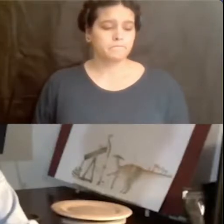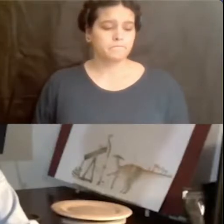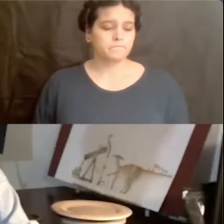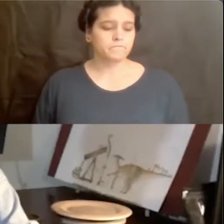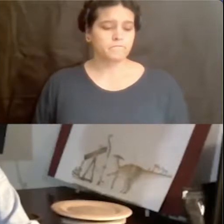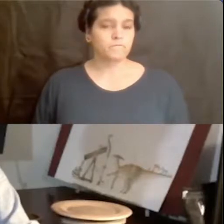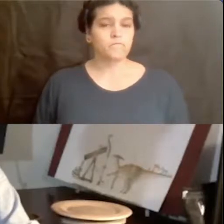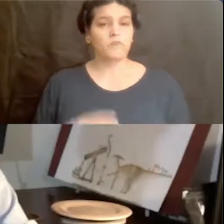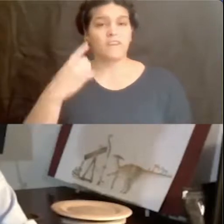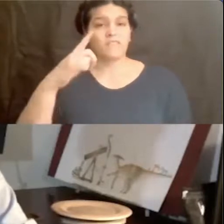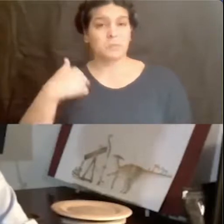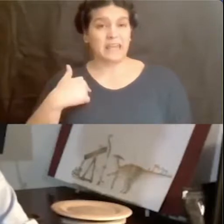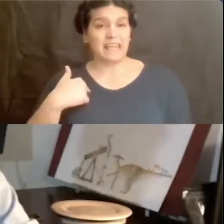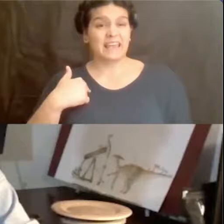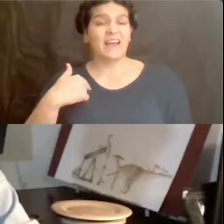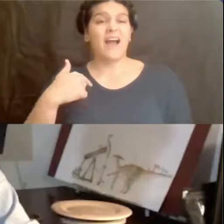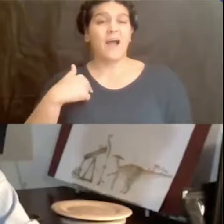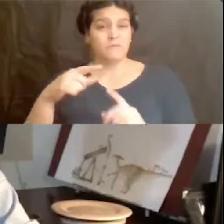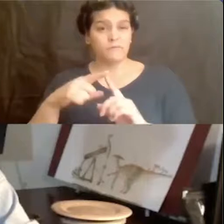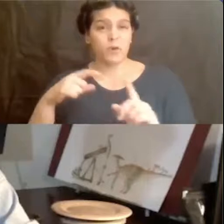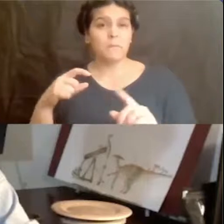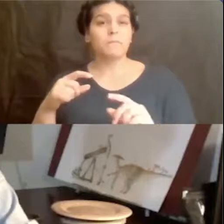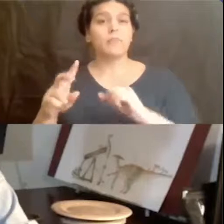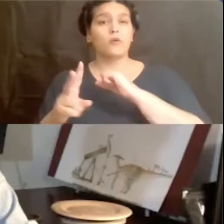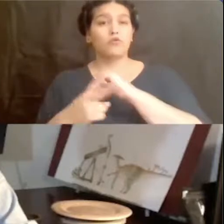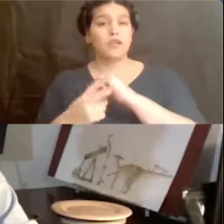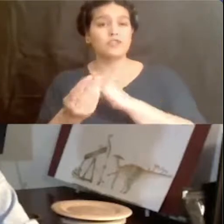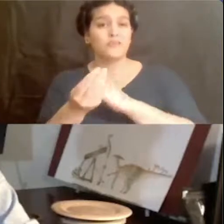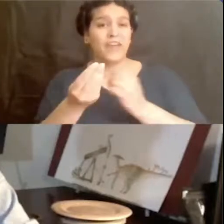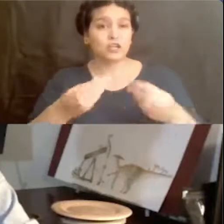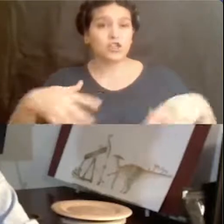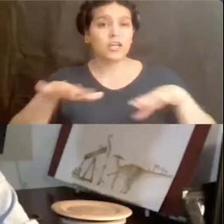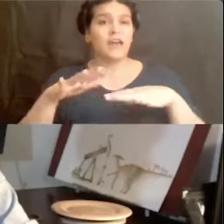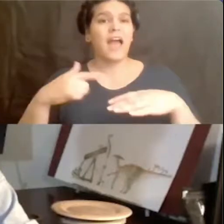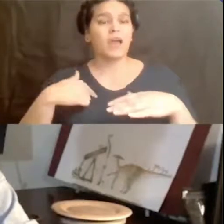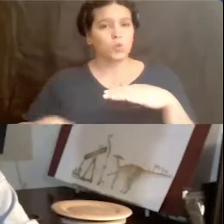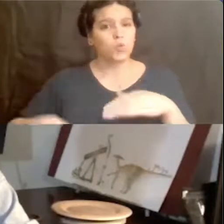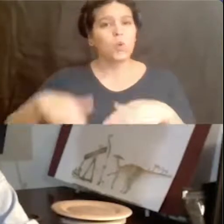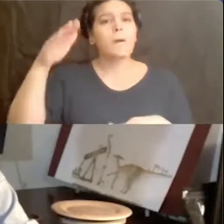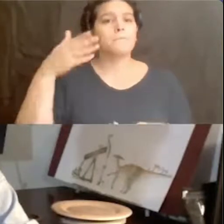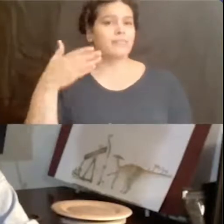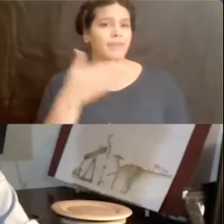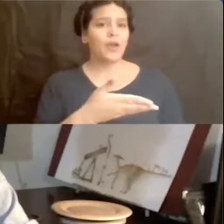for me, I'm from the reservation. I grew up on the reservation.